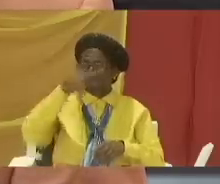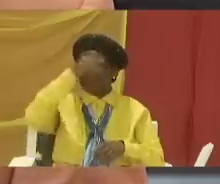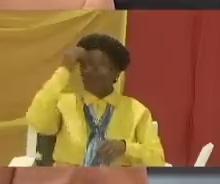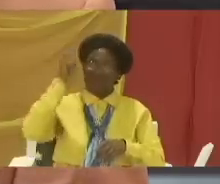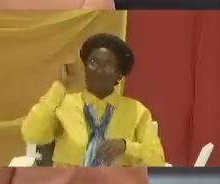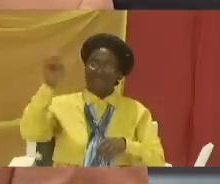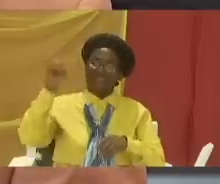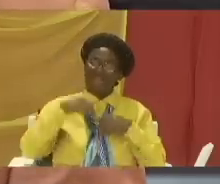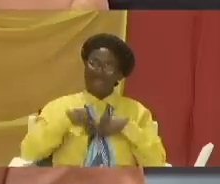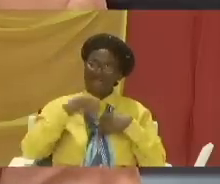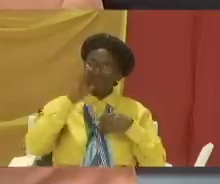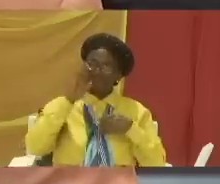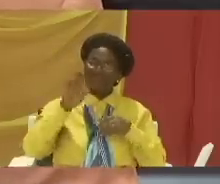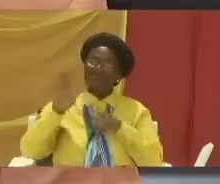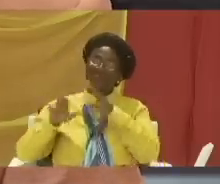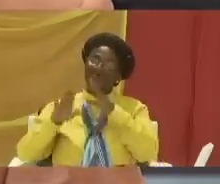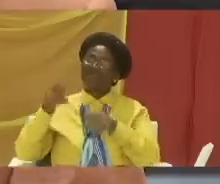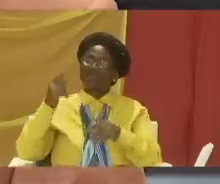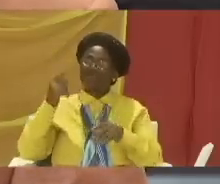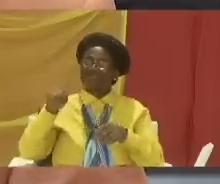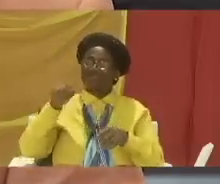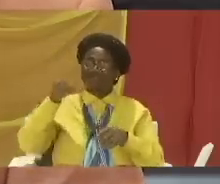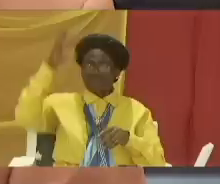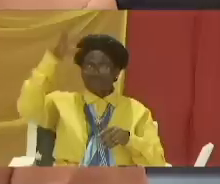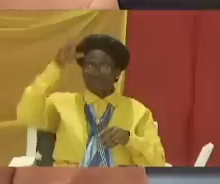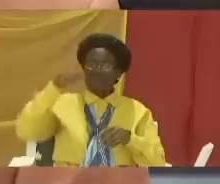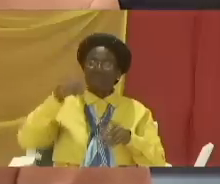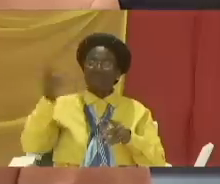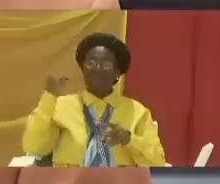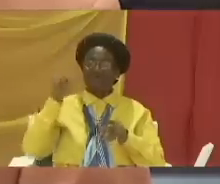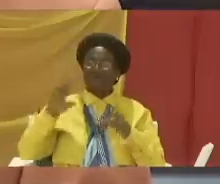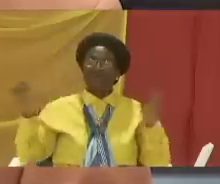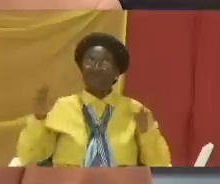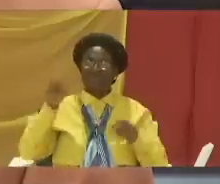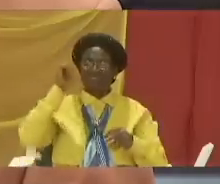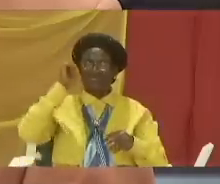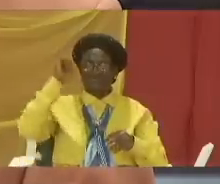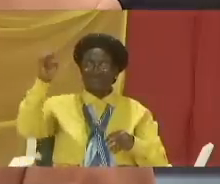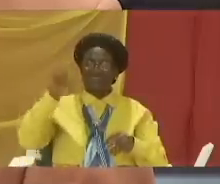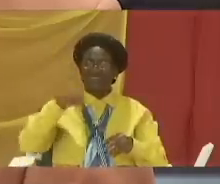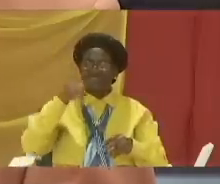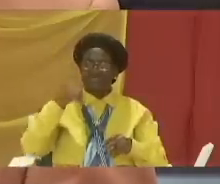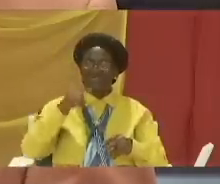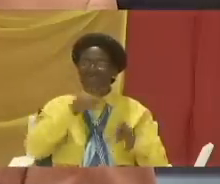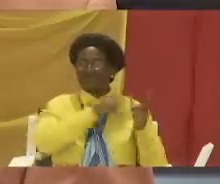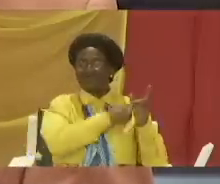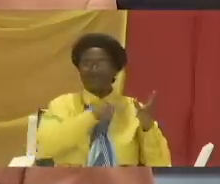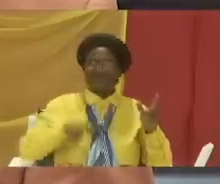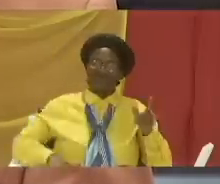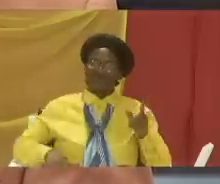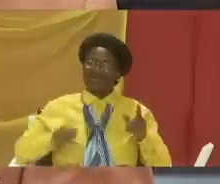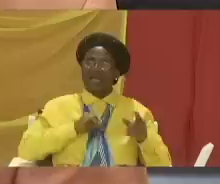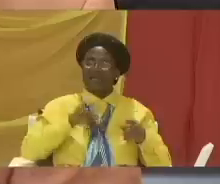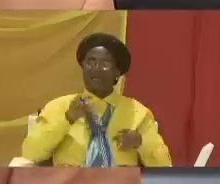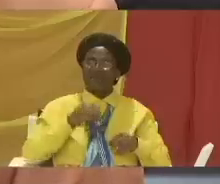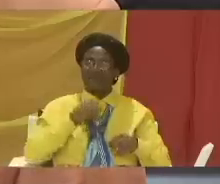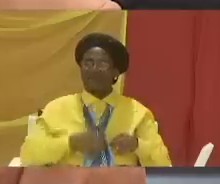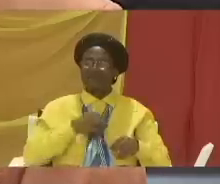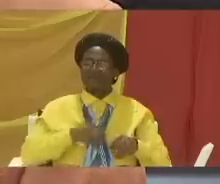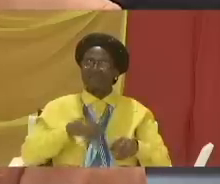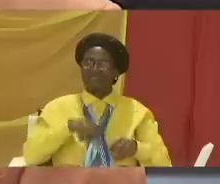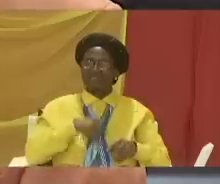the pain was much. He said, "Oh God, I wish this pain would go so that I can serve you better."